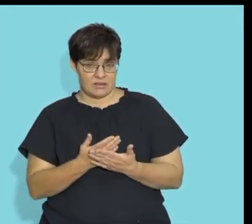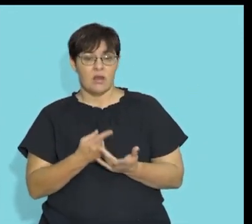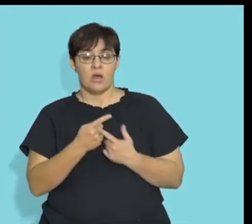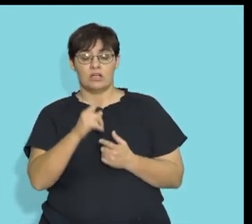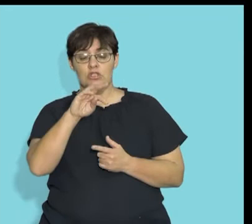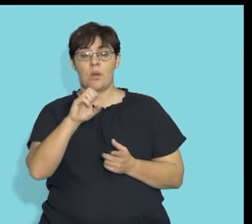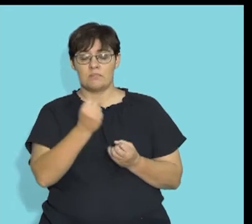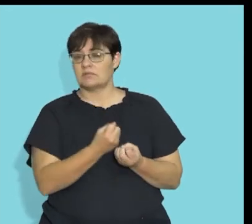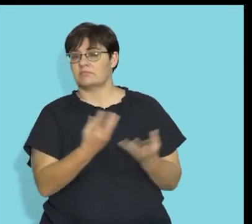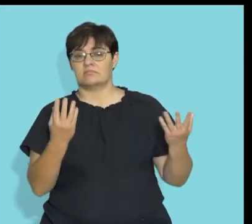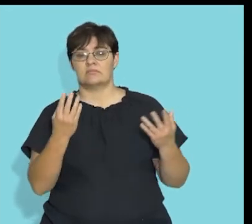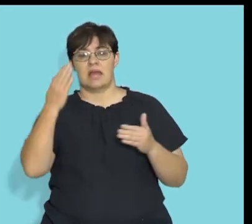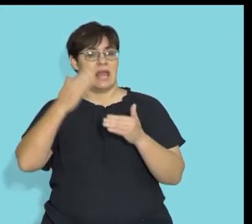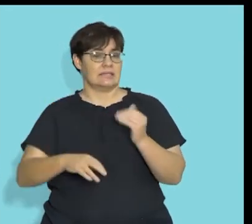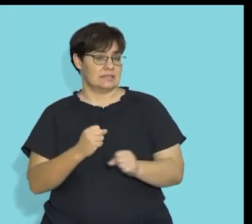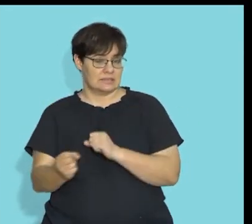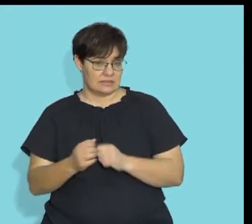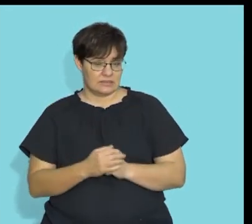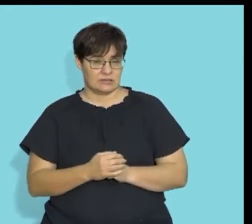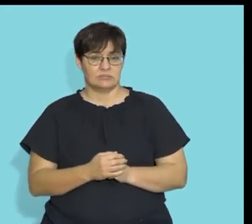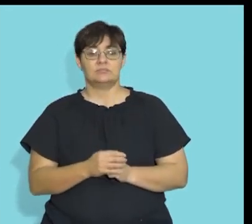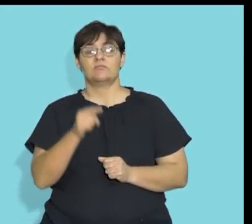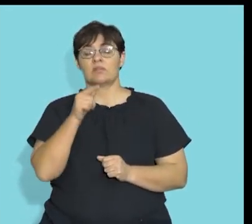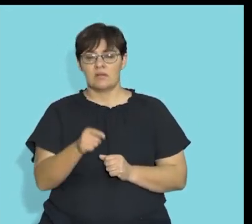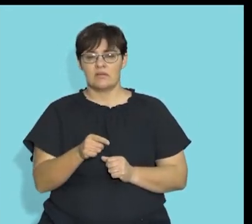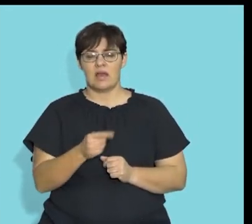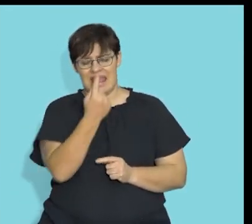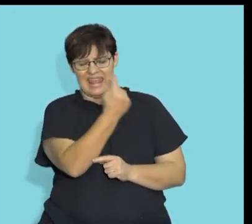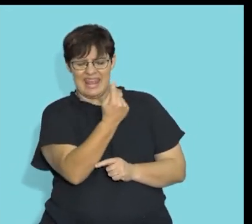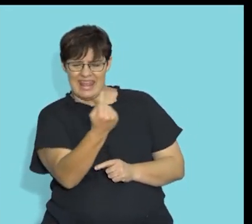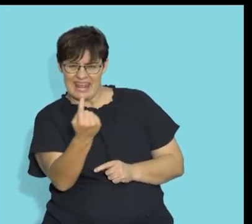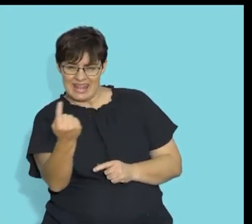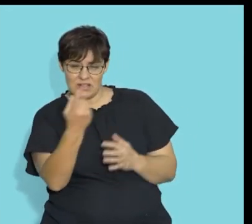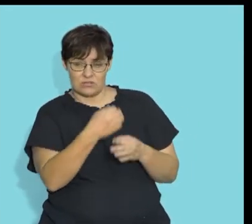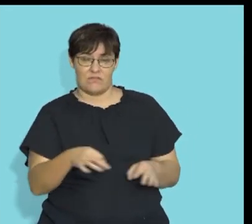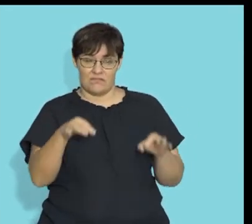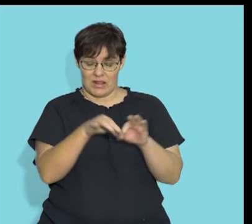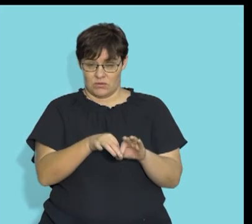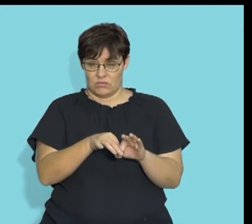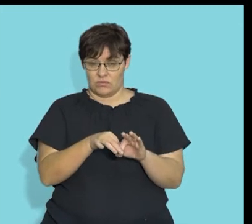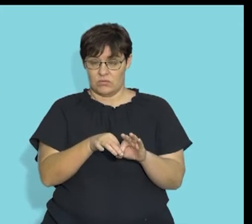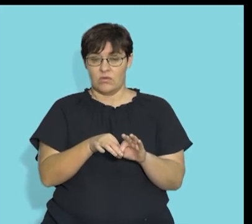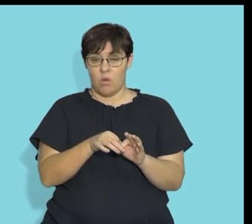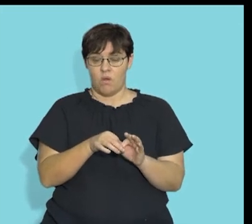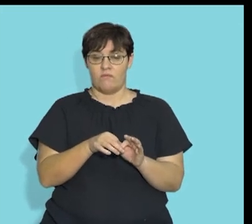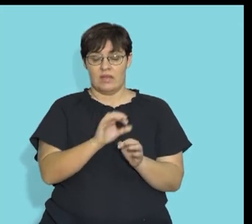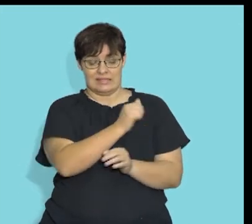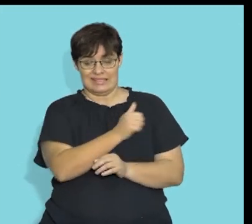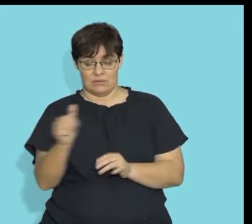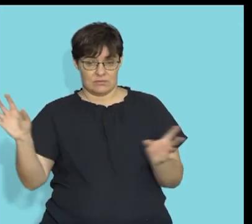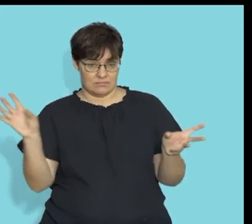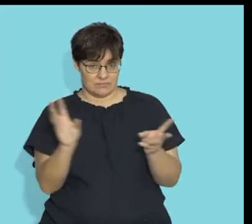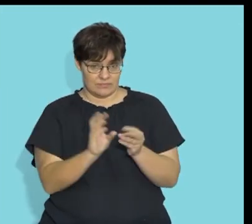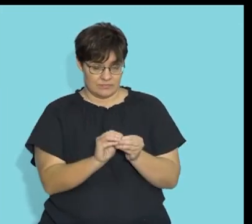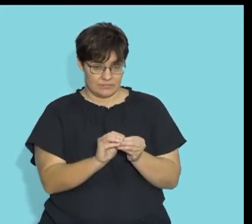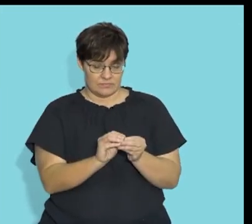infinite terms. So essentially we're saying that if I were to add every single value of this sequence together,